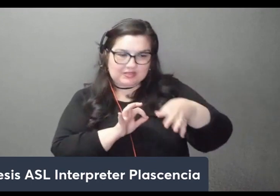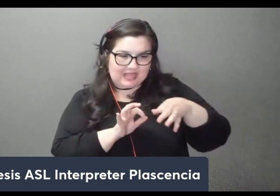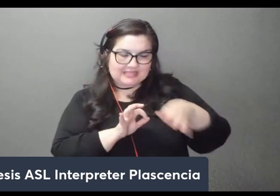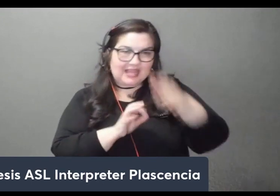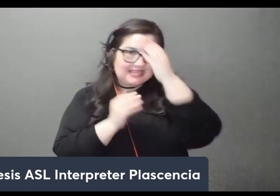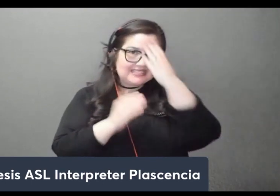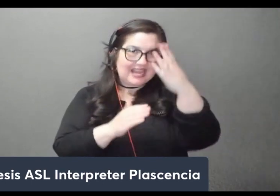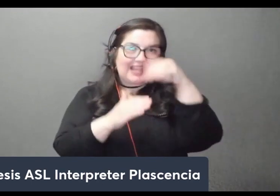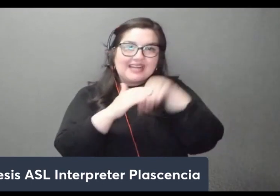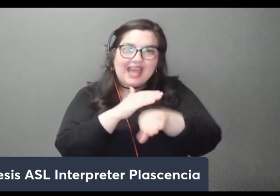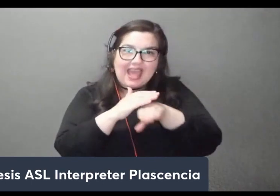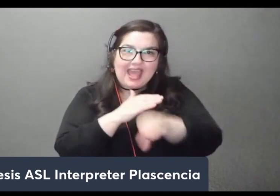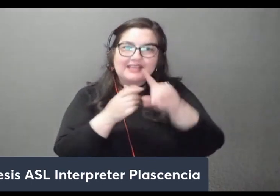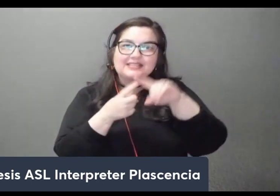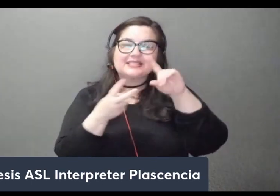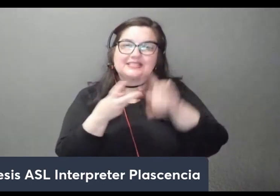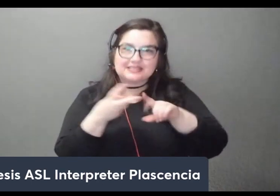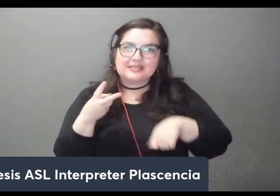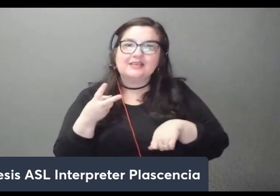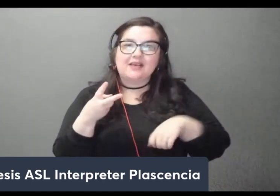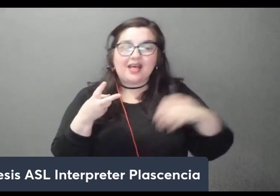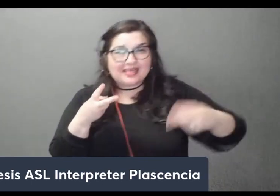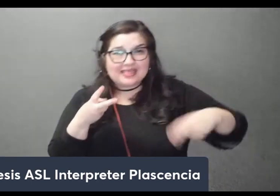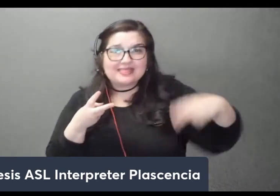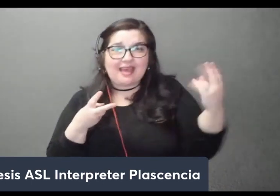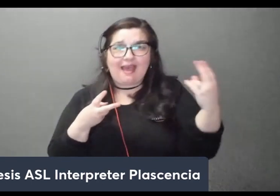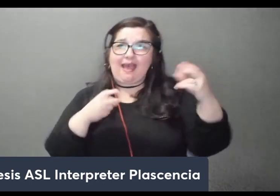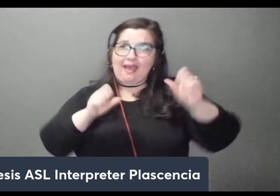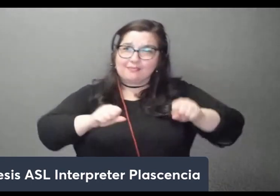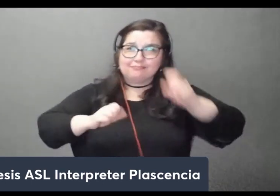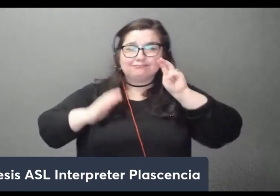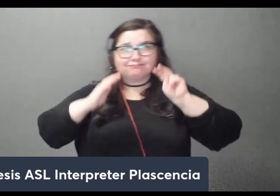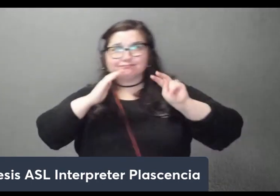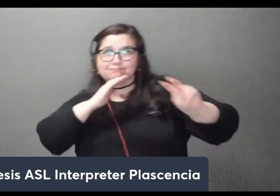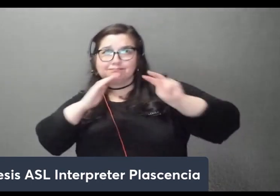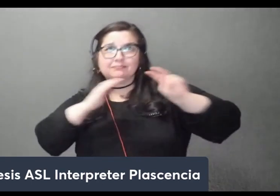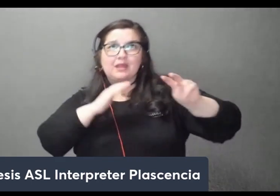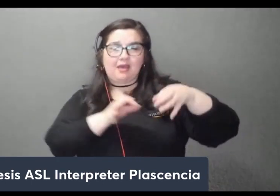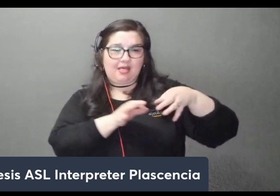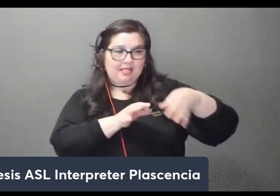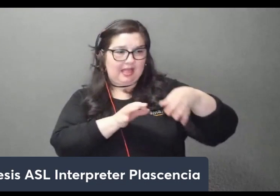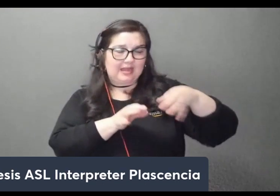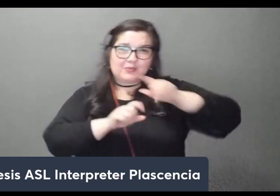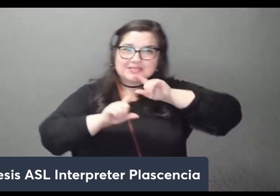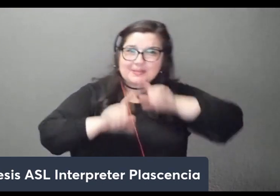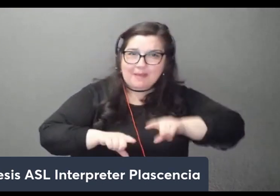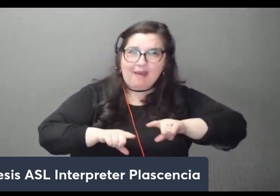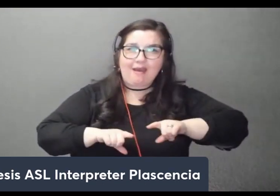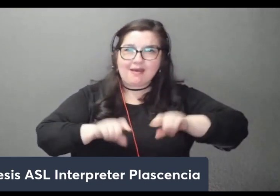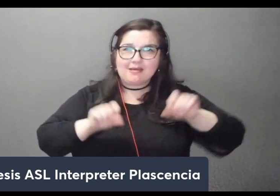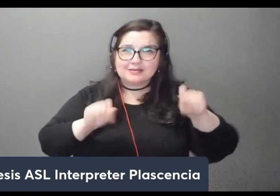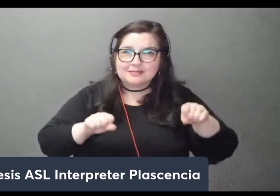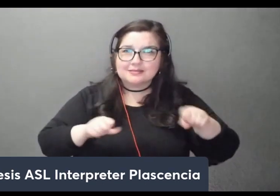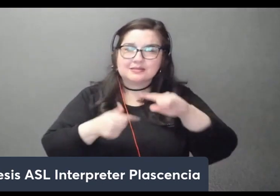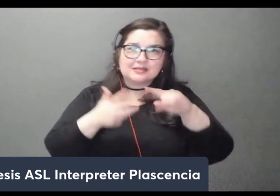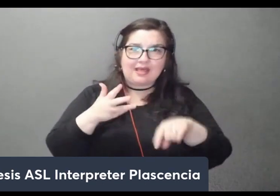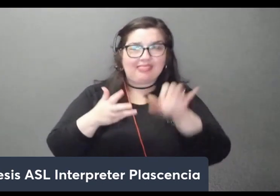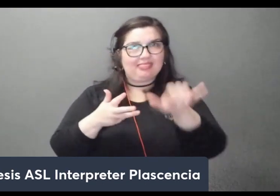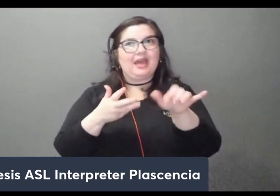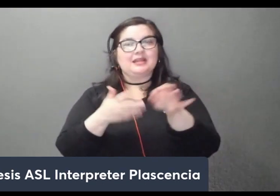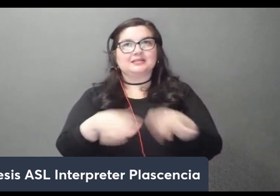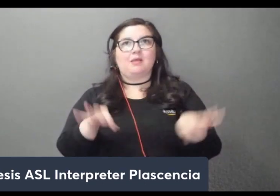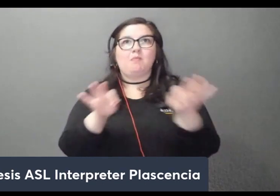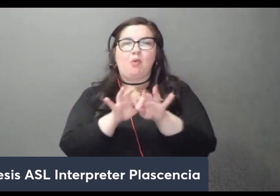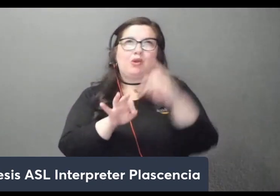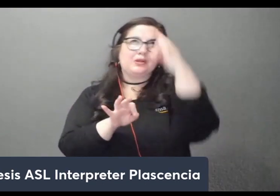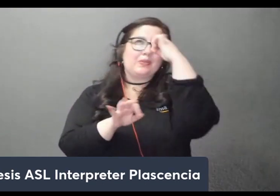is going to be the high degree of predictability in terms of latency responsiveness. So that was really important. When you think